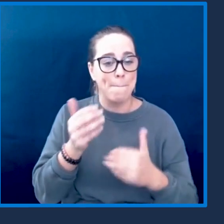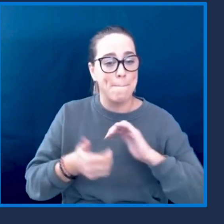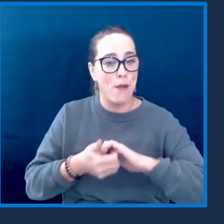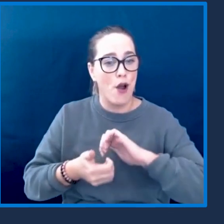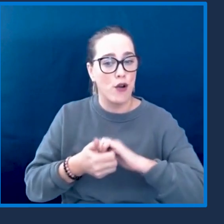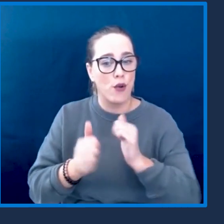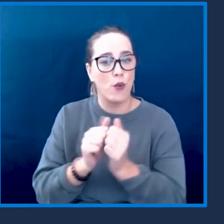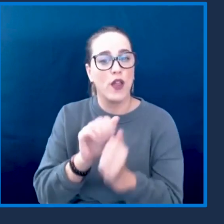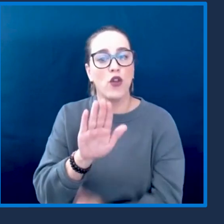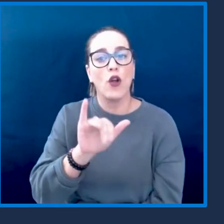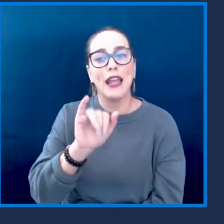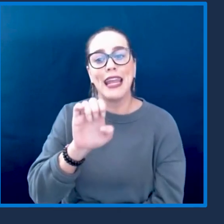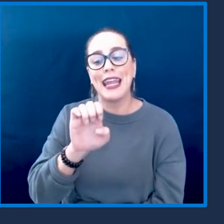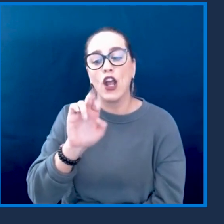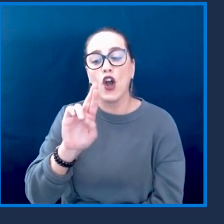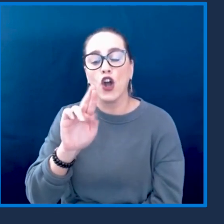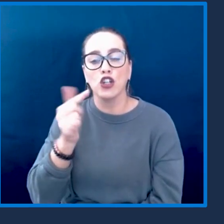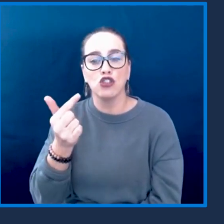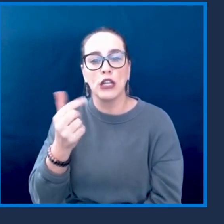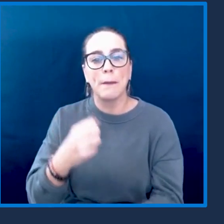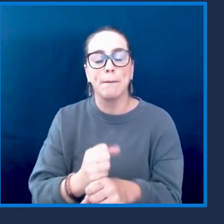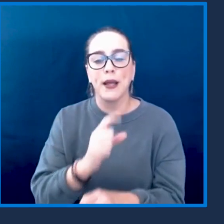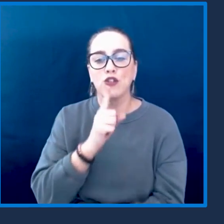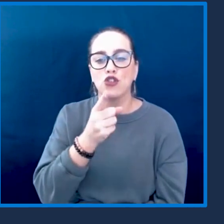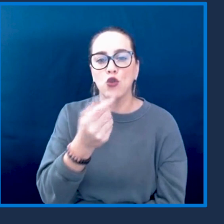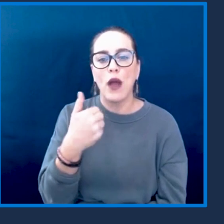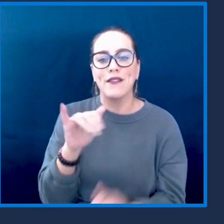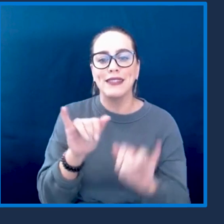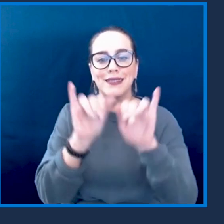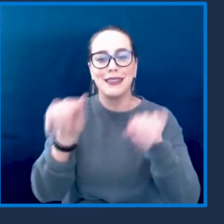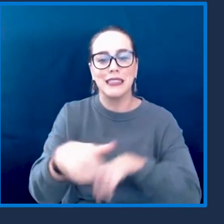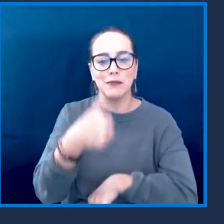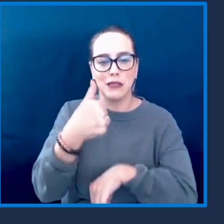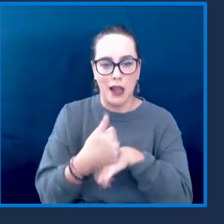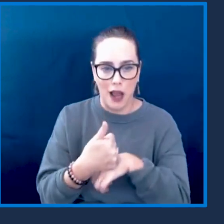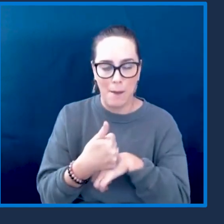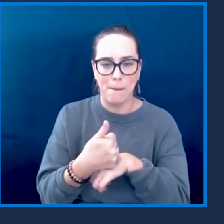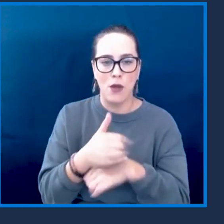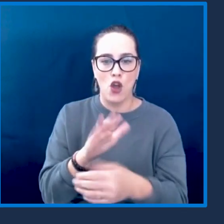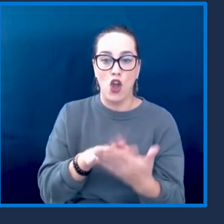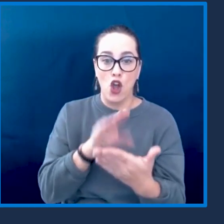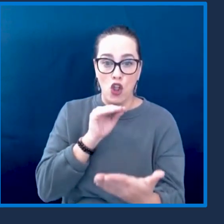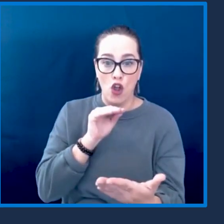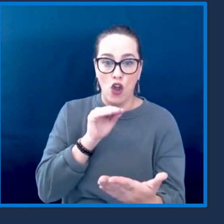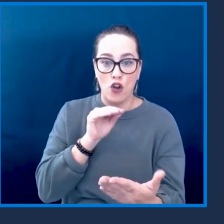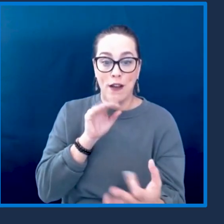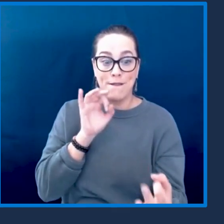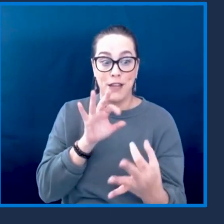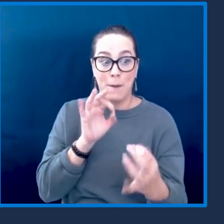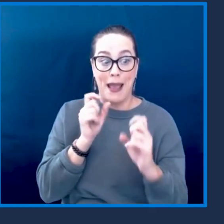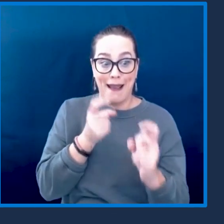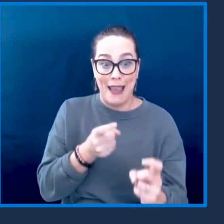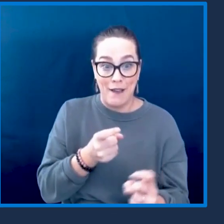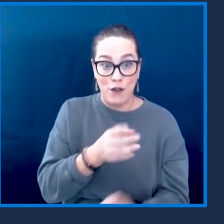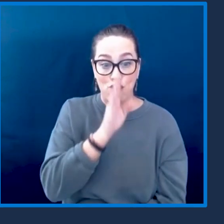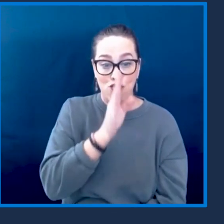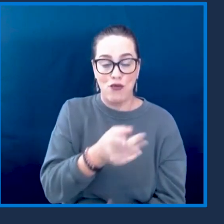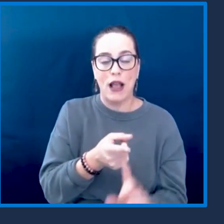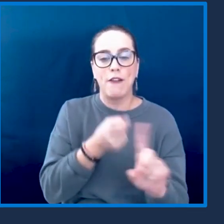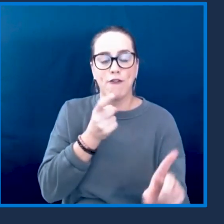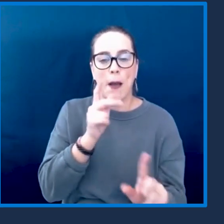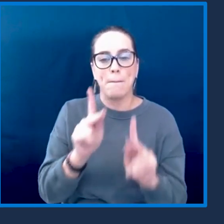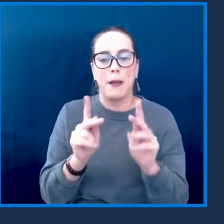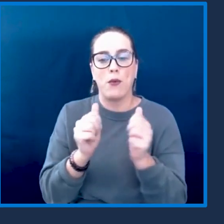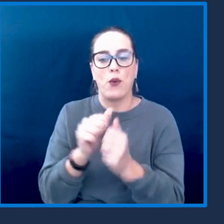you have systems built to learn and receive feedback directly from the people with disabilities. At Microsoft, we realize we're on